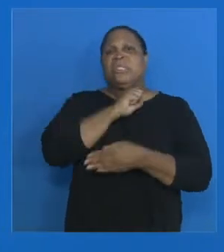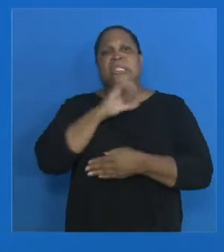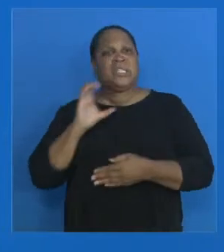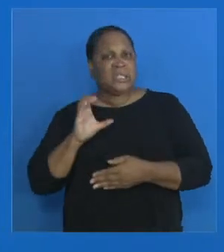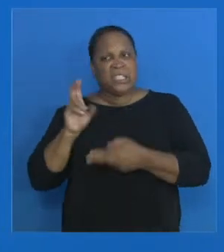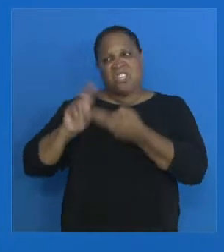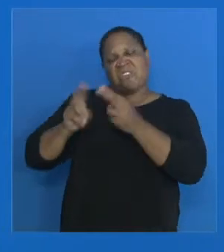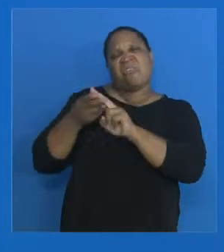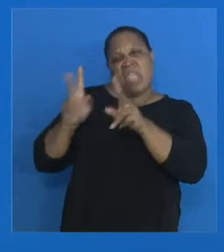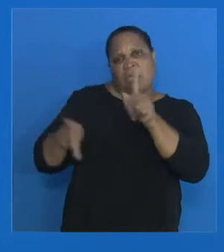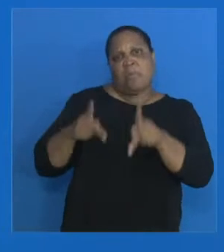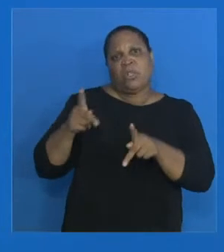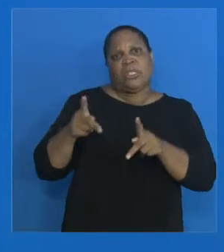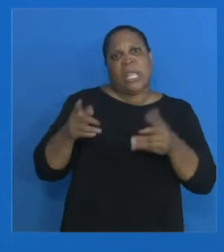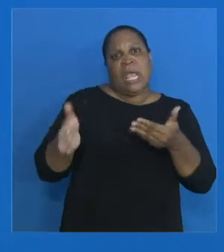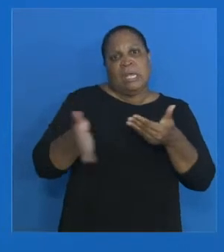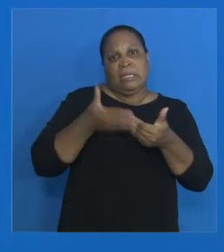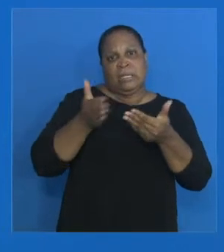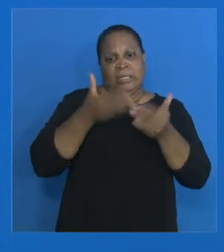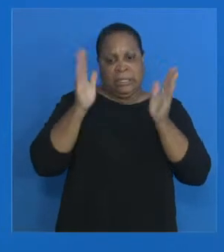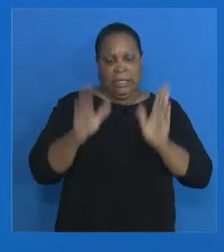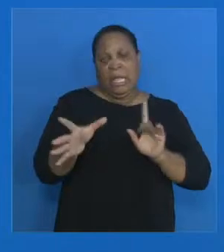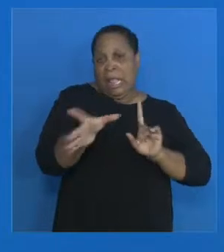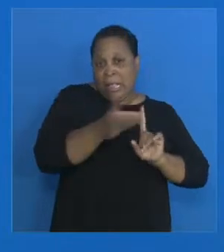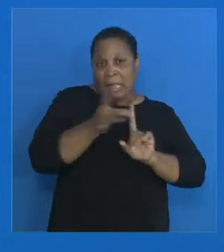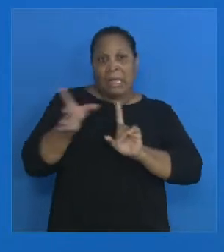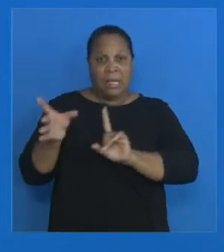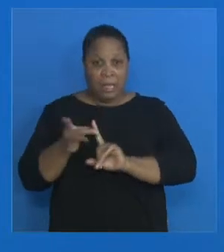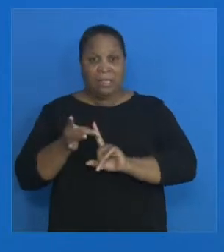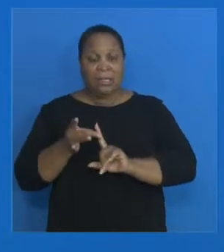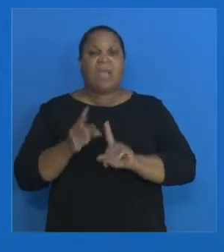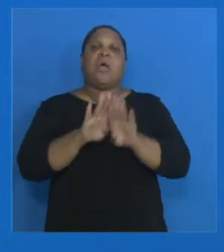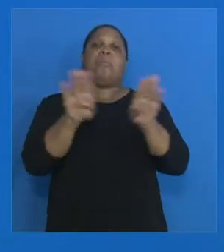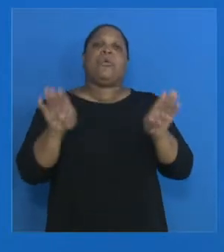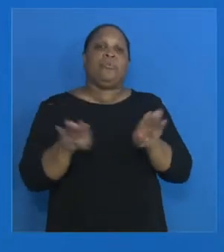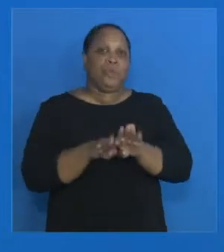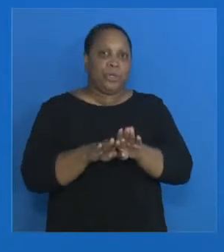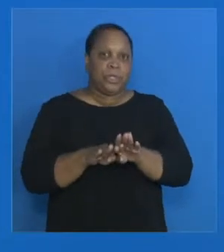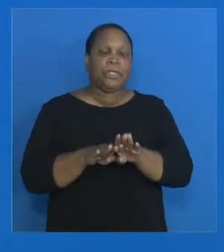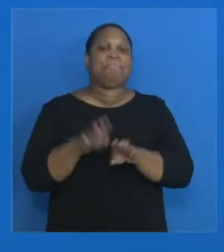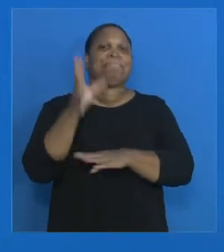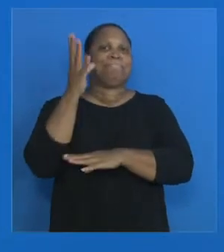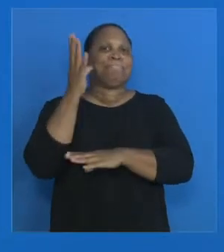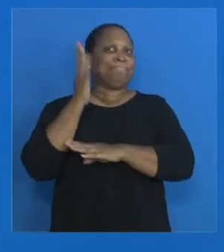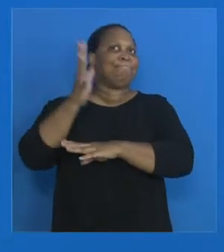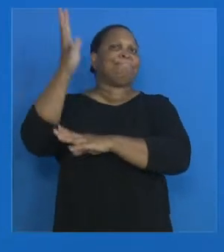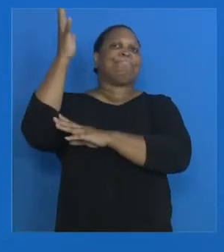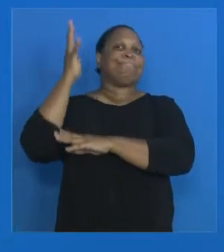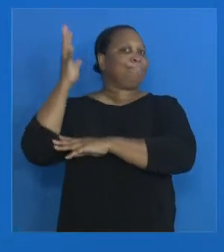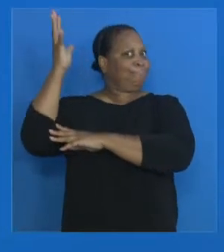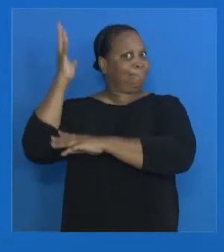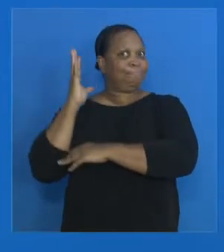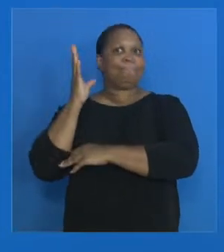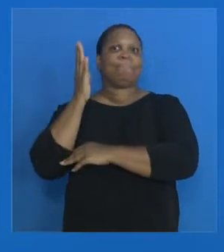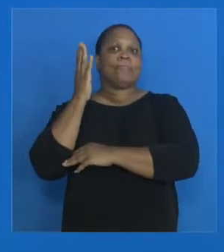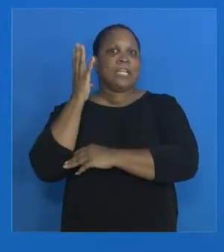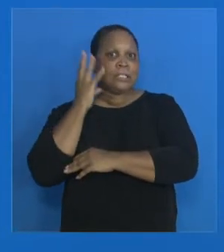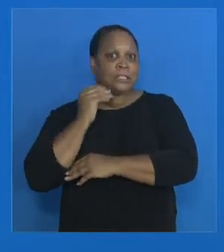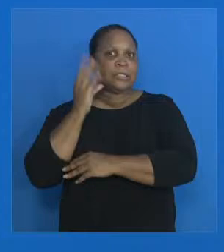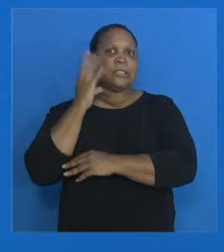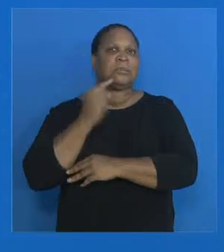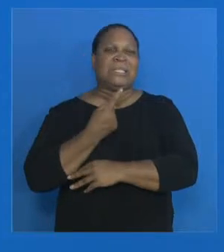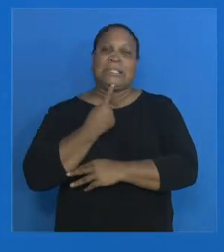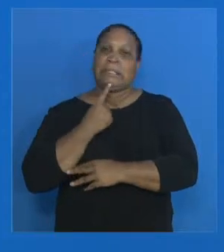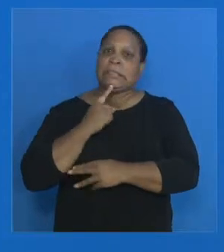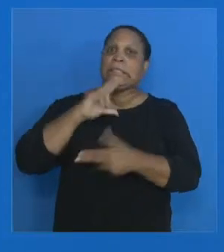and our vulnerable persons. Bermuda, we have been through serious storms before, and we have